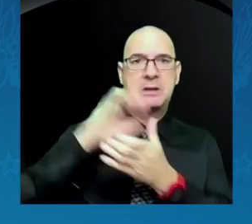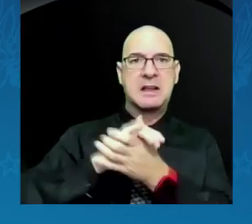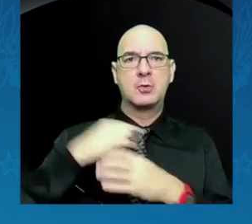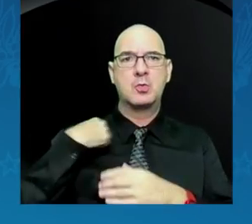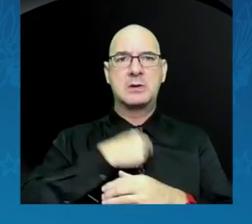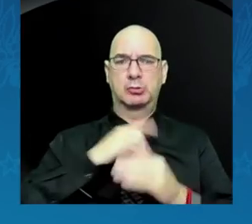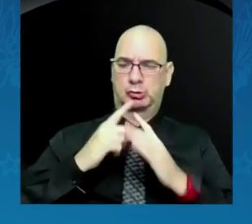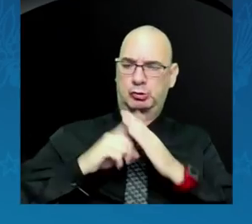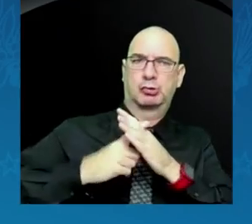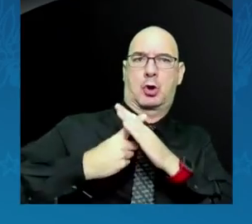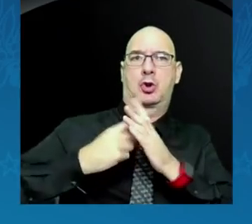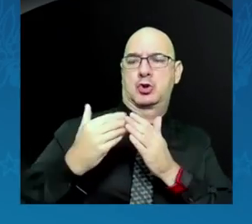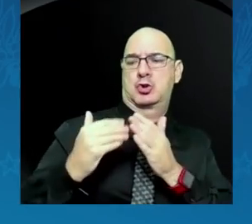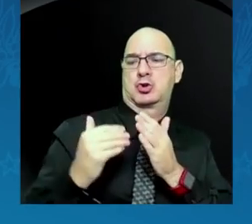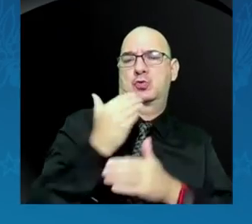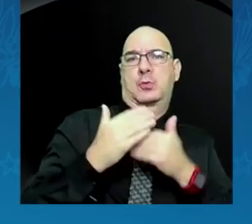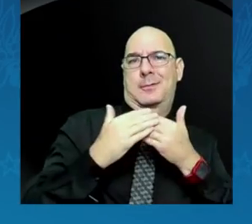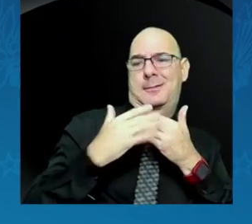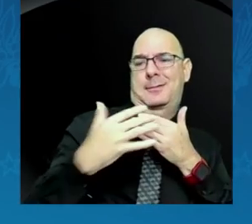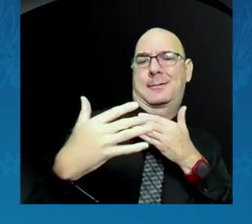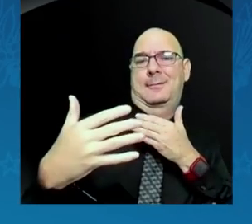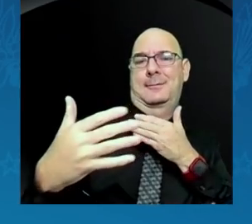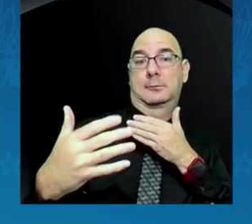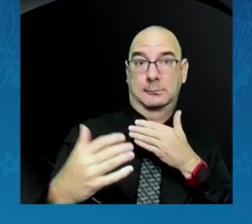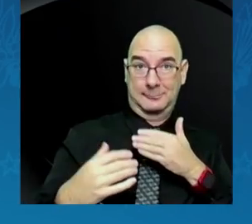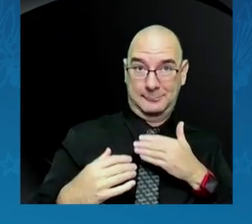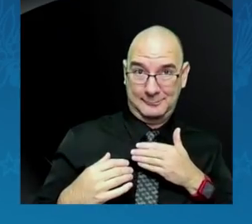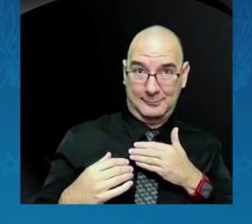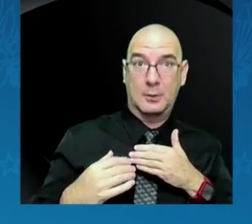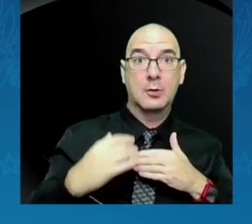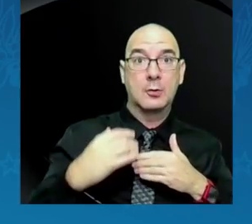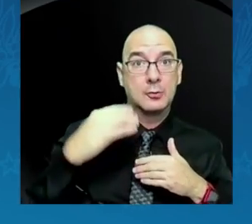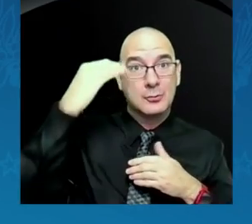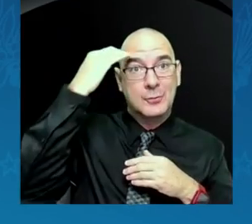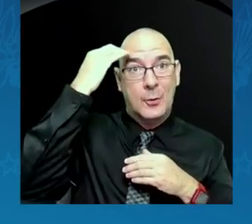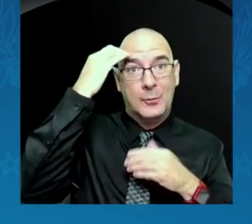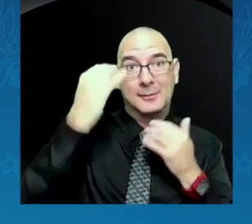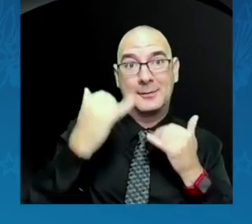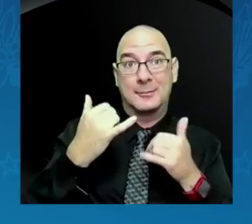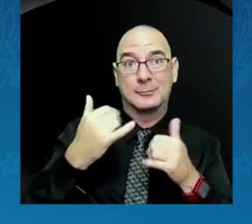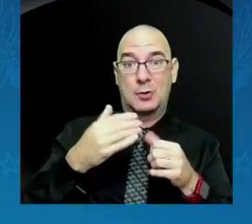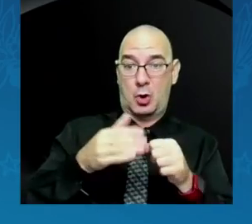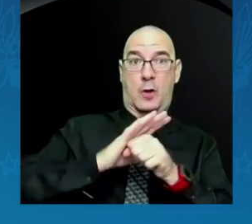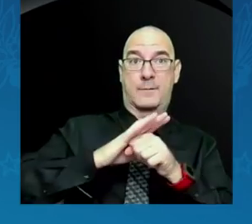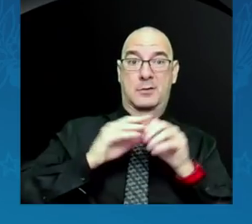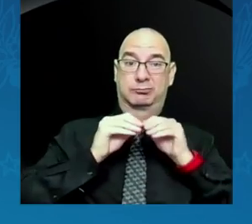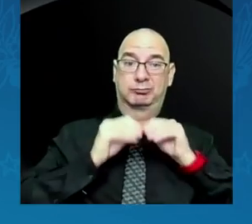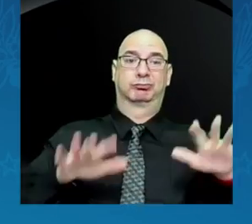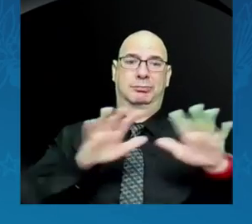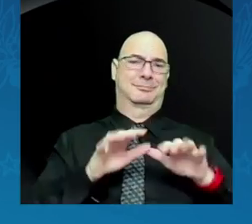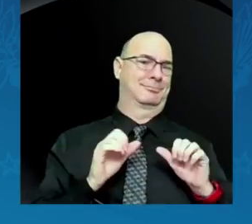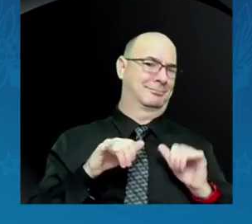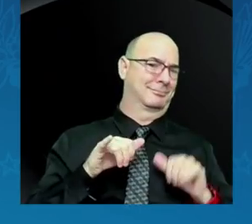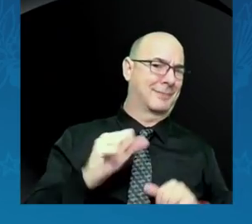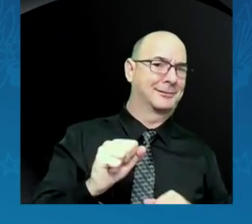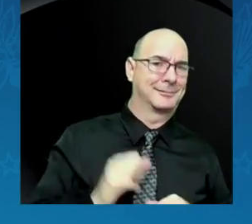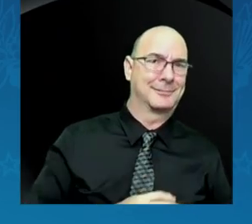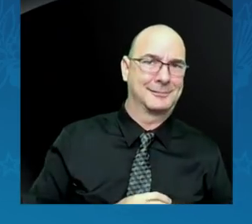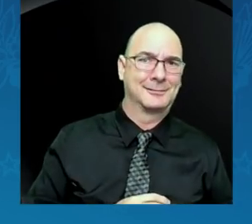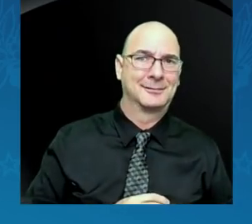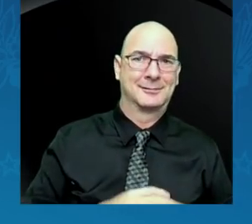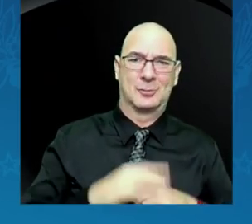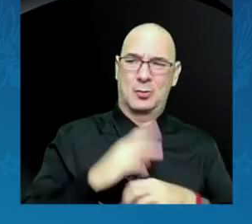as highlighted by the pandemic, to be sure, but also marked by the increasing awareness, see